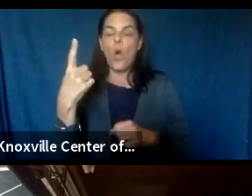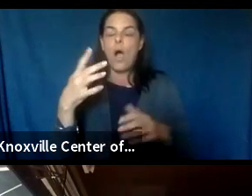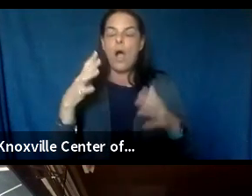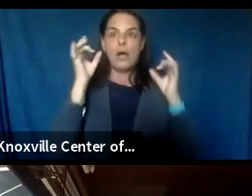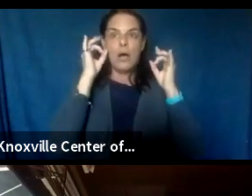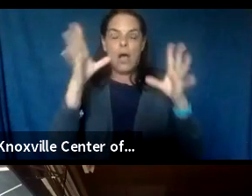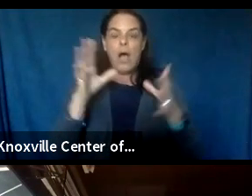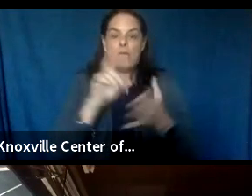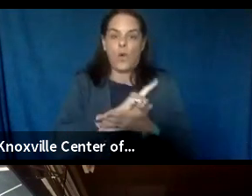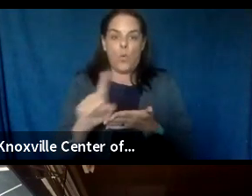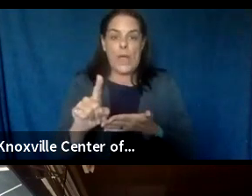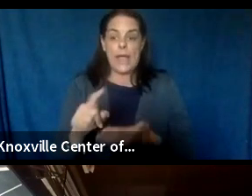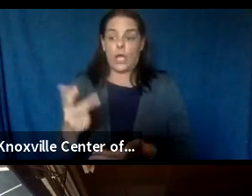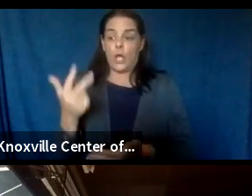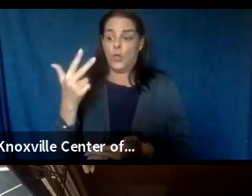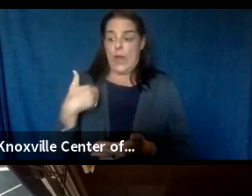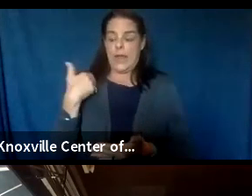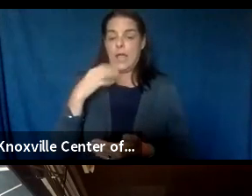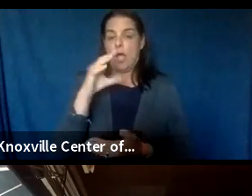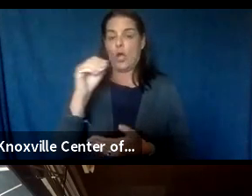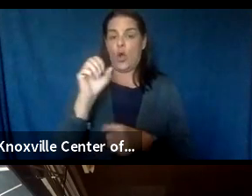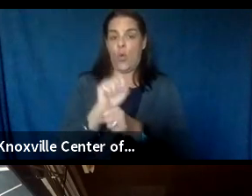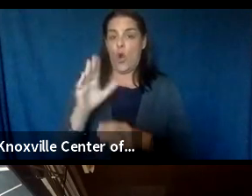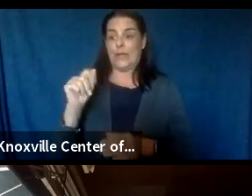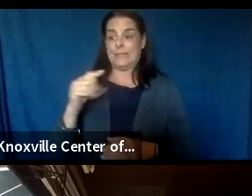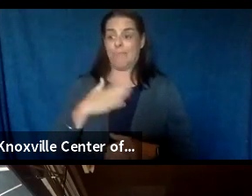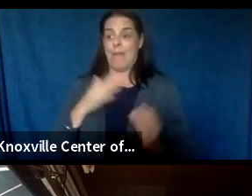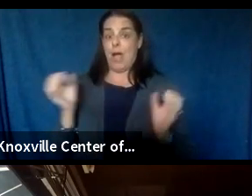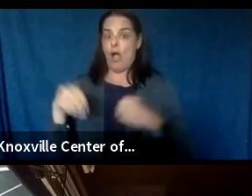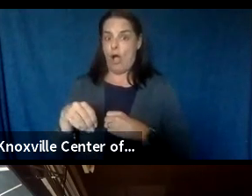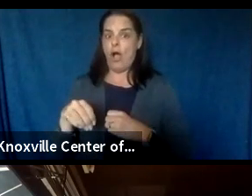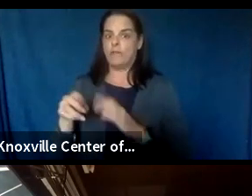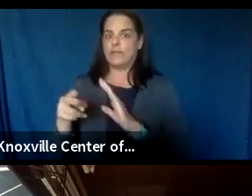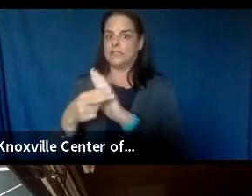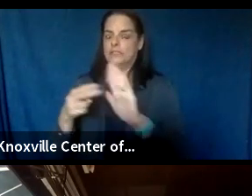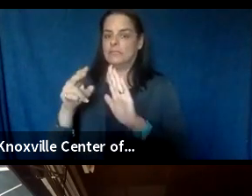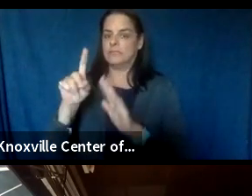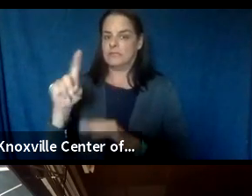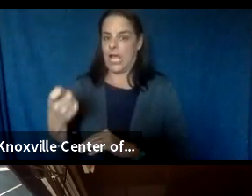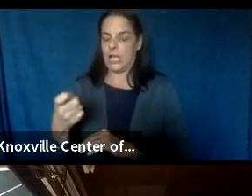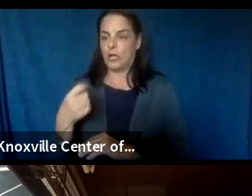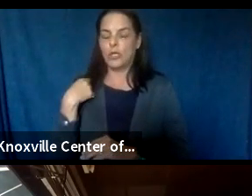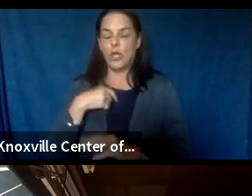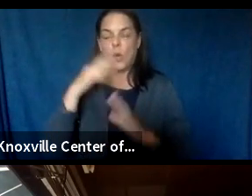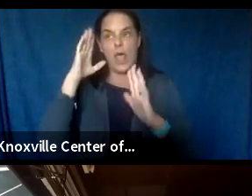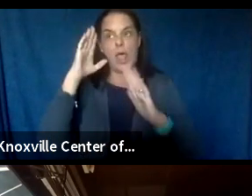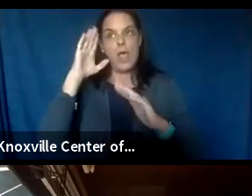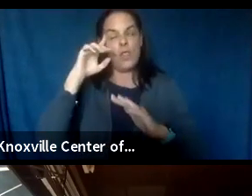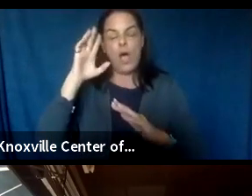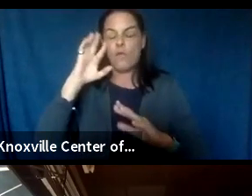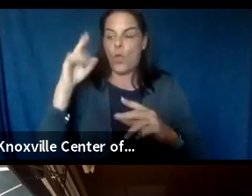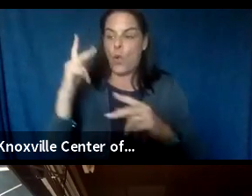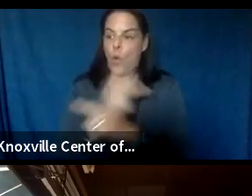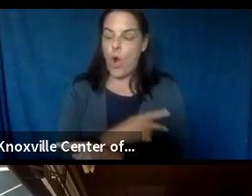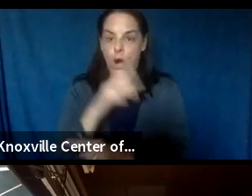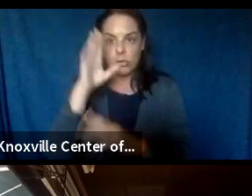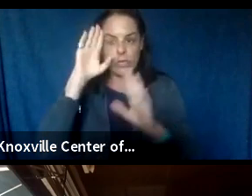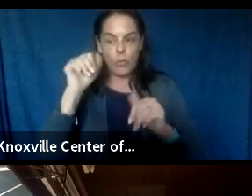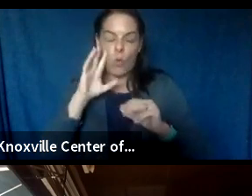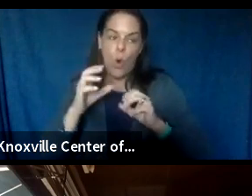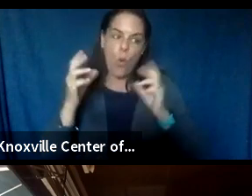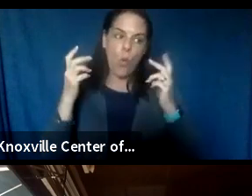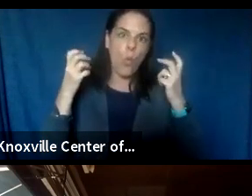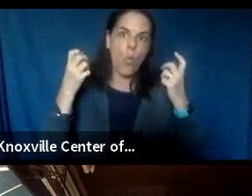3 young coworkers were diagnosed. We braced for the worst, anxiously expecting a major outbreak. I then saw the